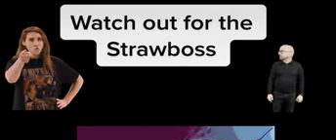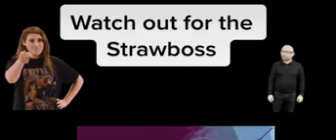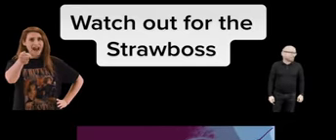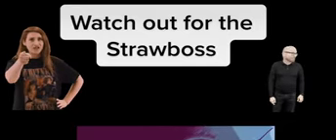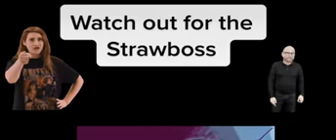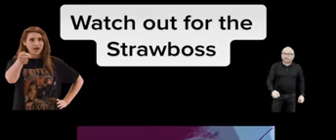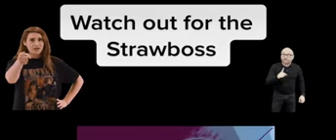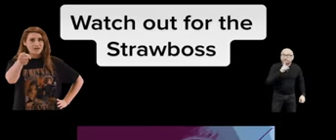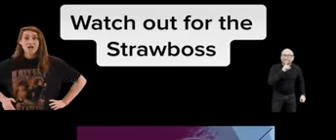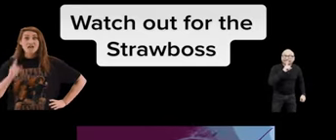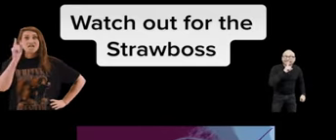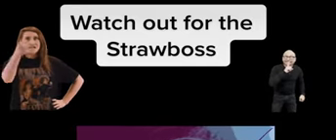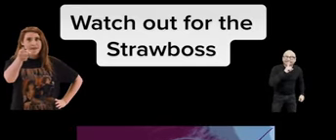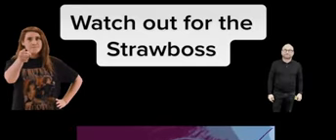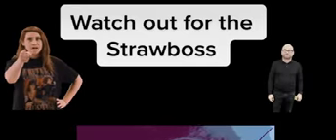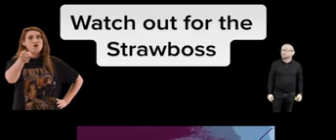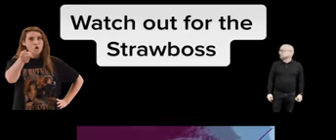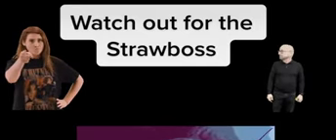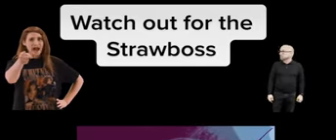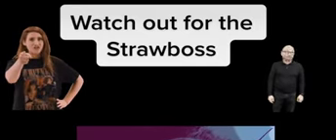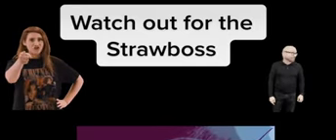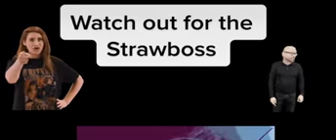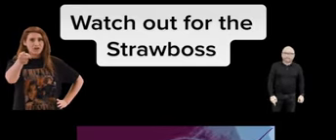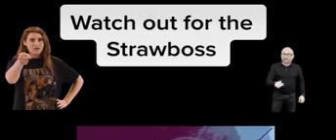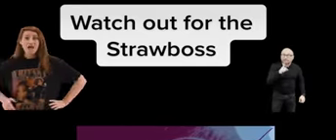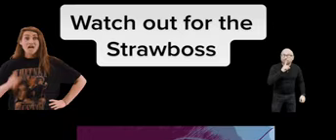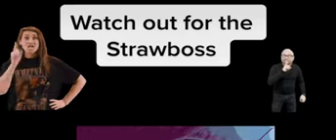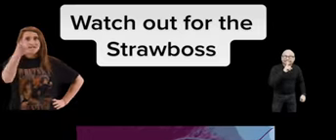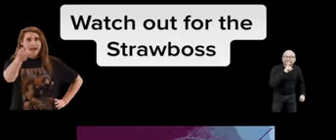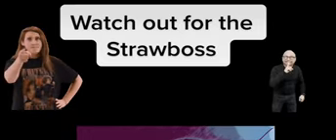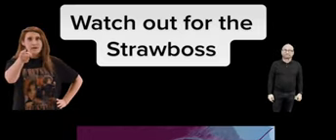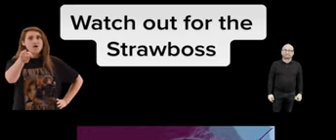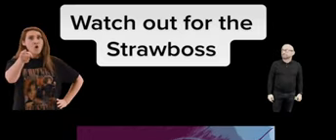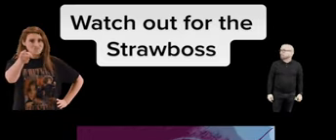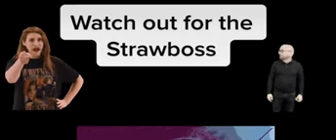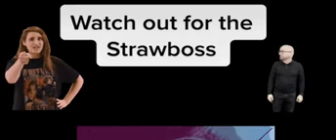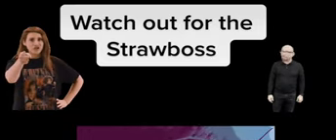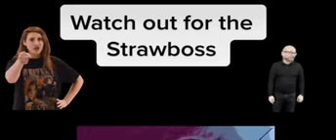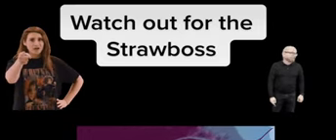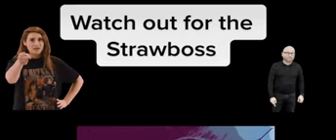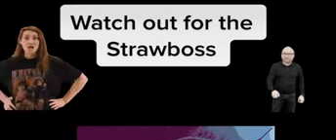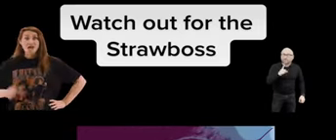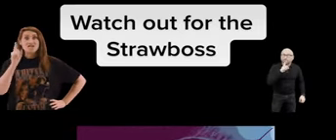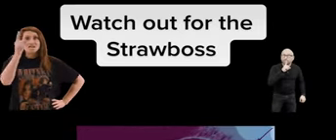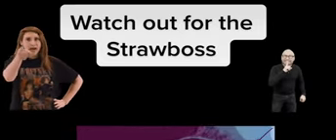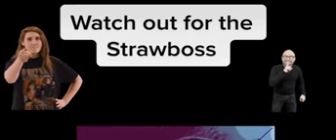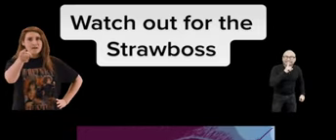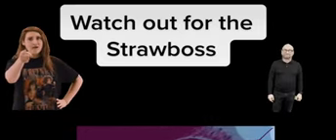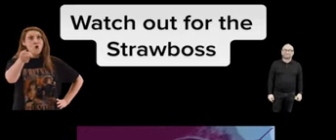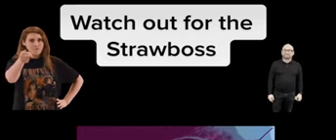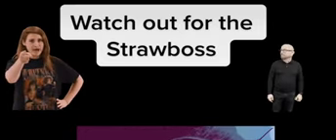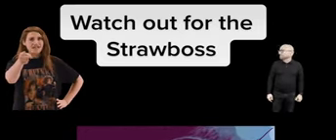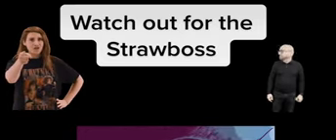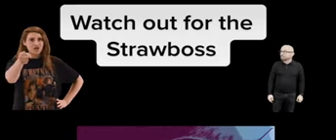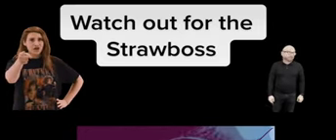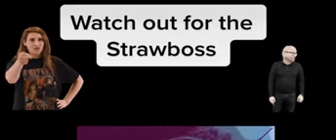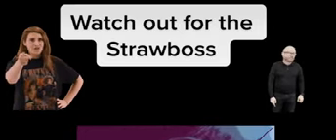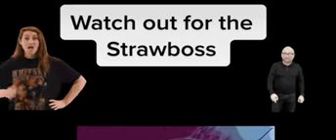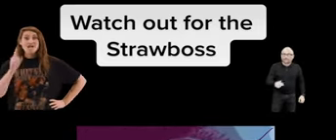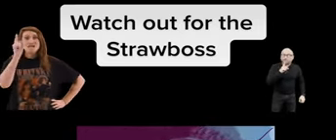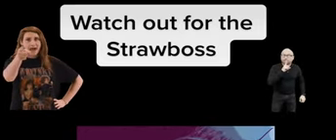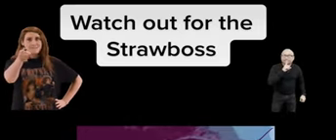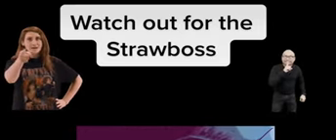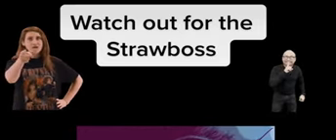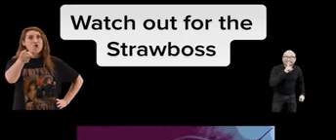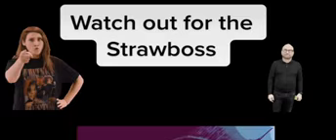Now don't get me wrong, helping out your manager or your boss on occasion is okay, but being overly